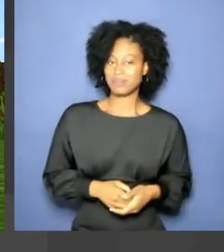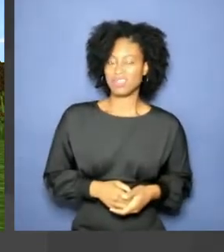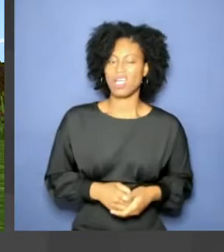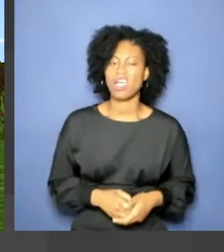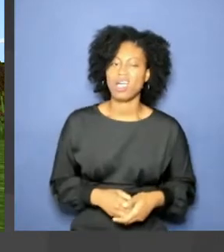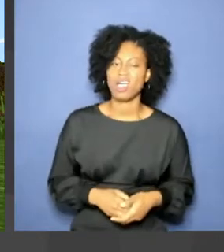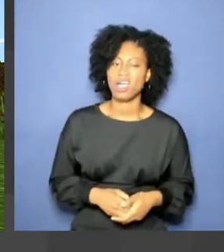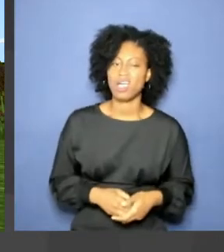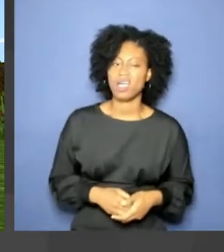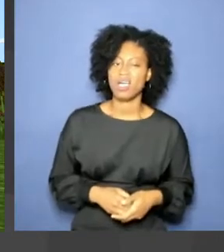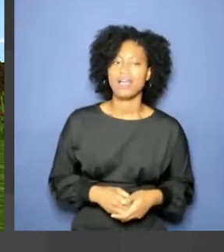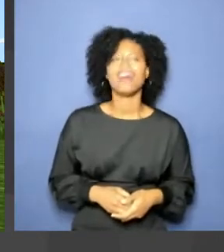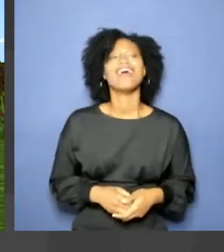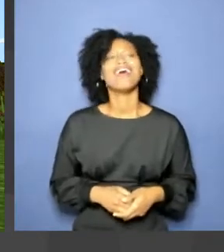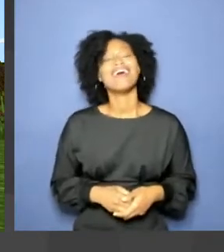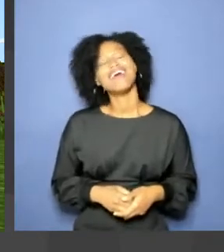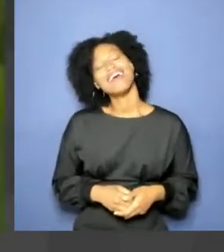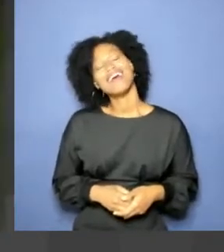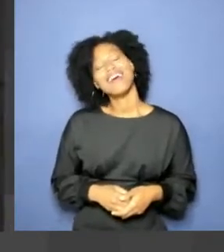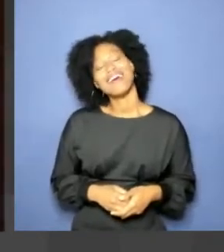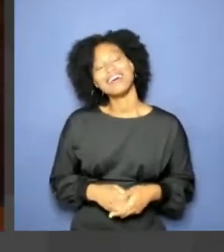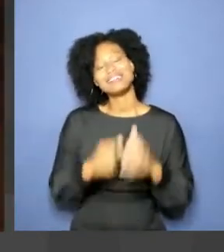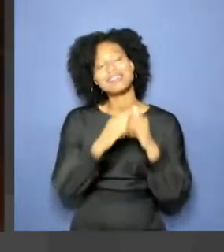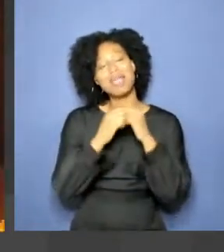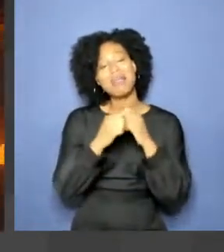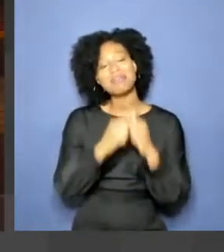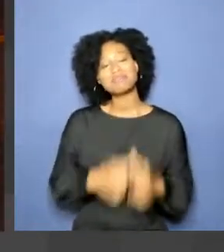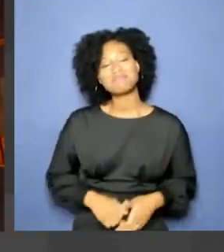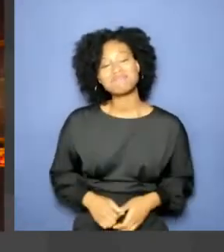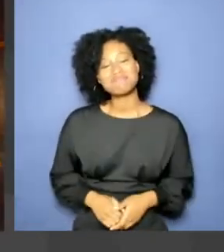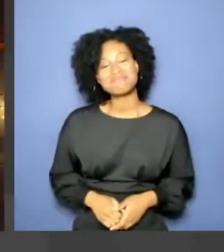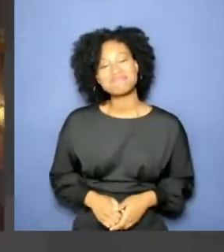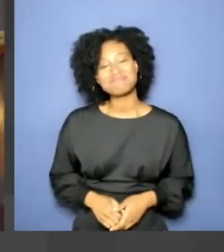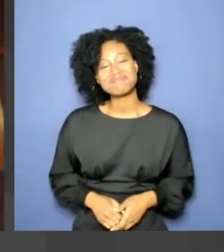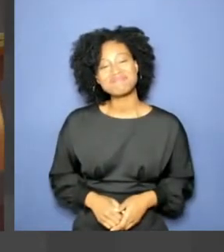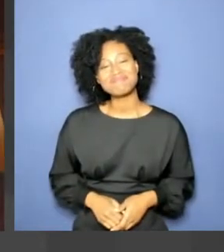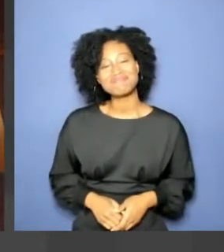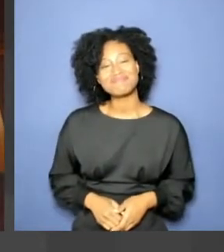Ah, the sweet smell of togetherness.